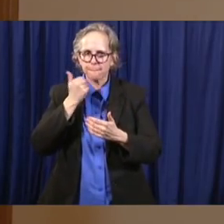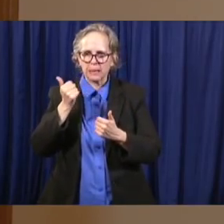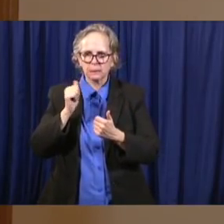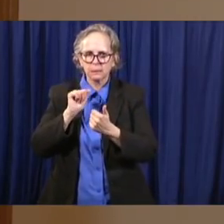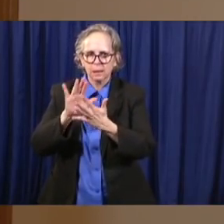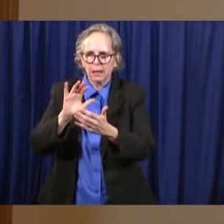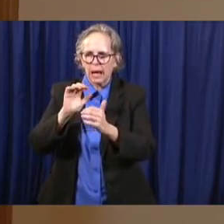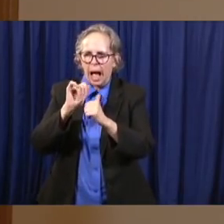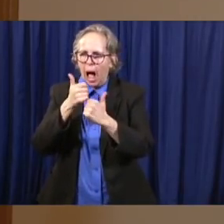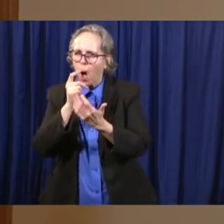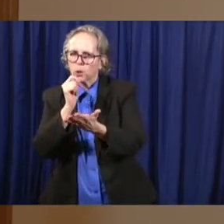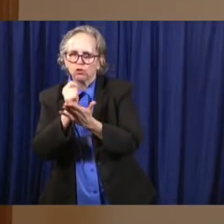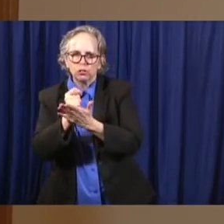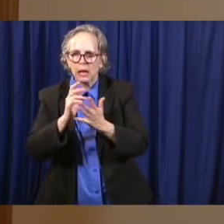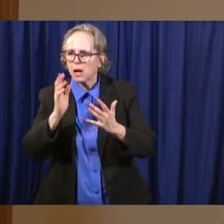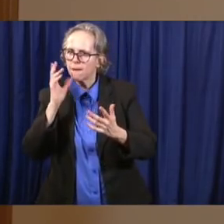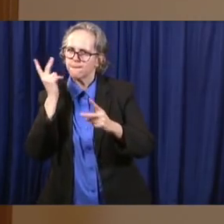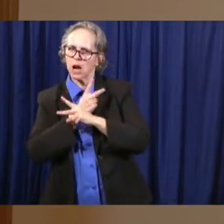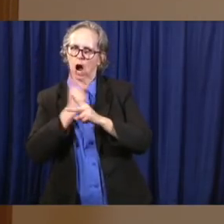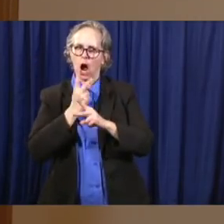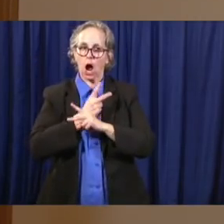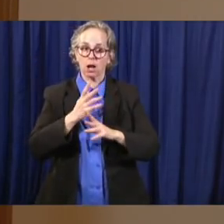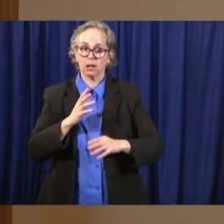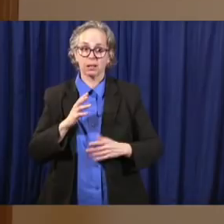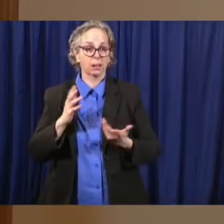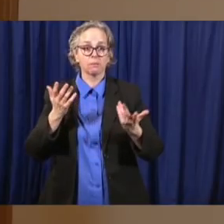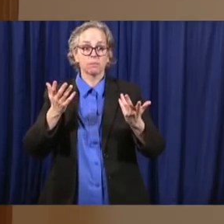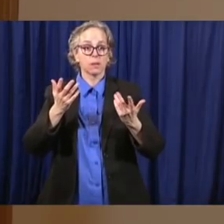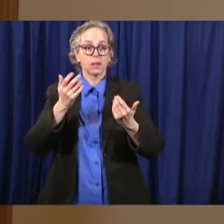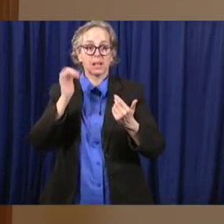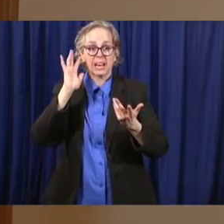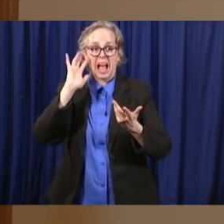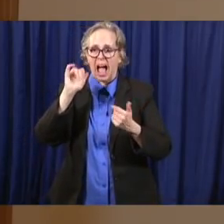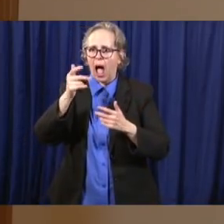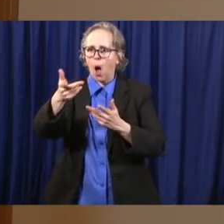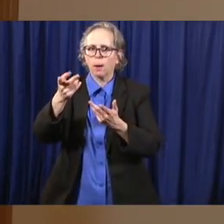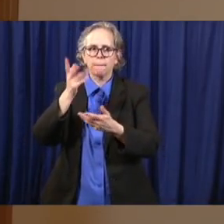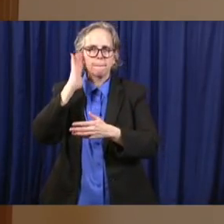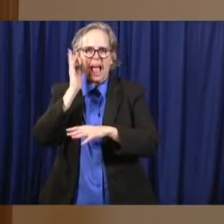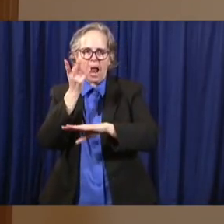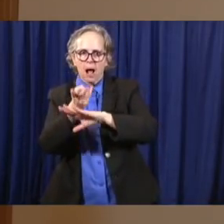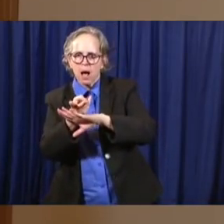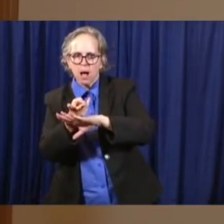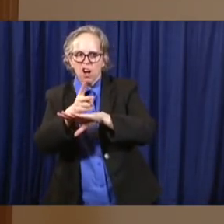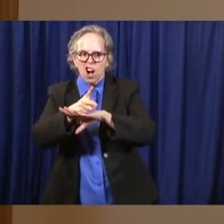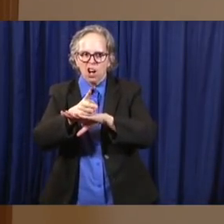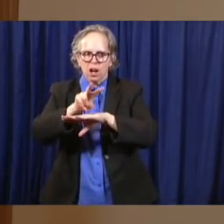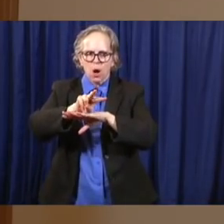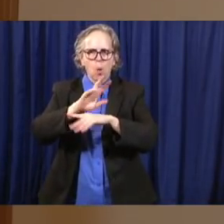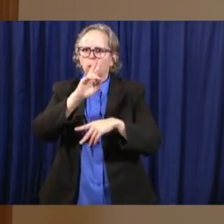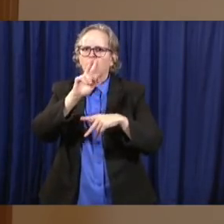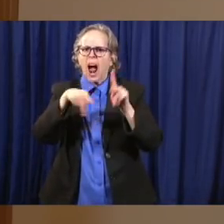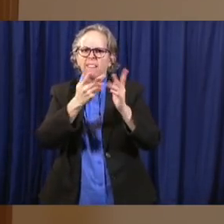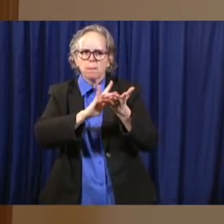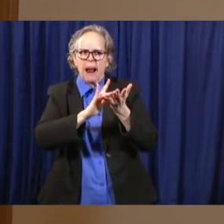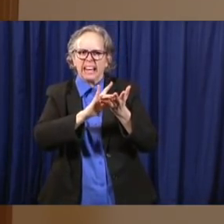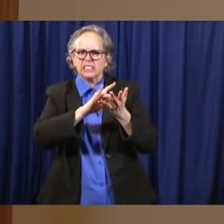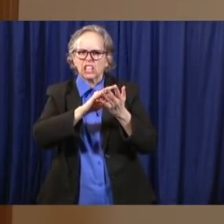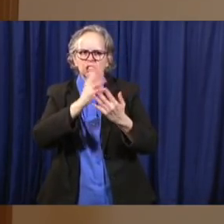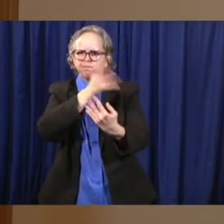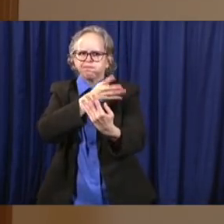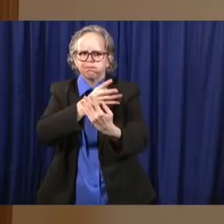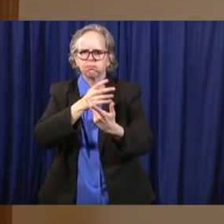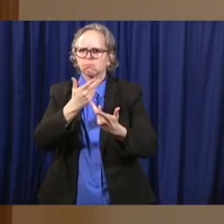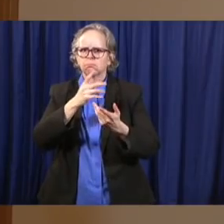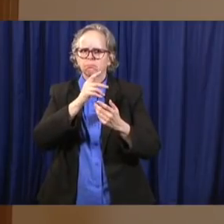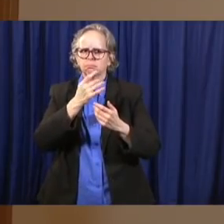putting patients in a more prone position on that ventilator to the types of drugs they're using. But again, it's a tough disease,